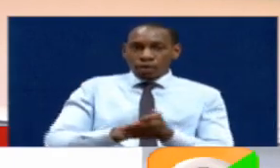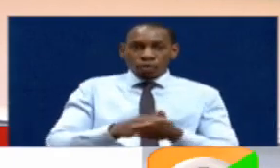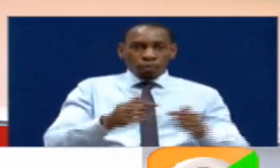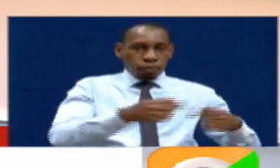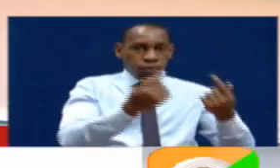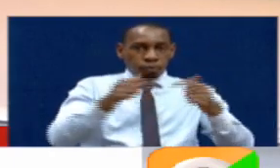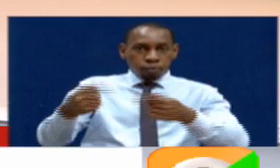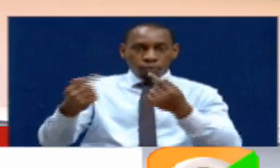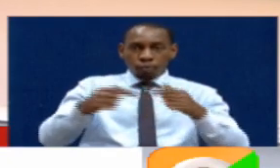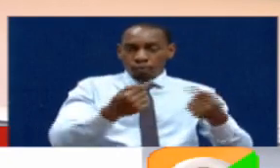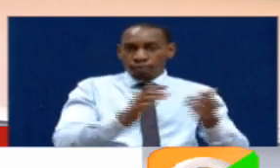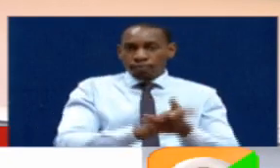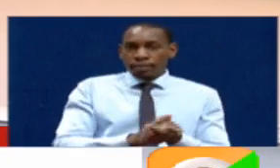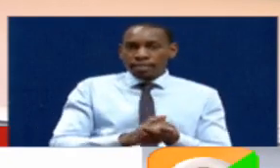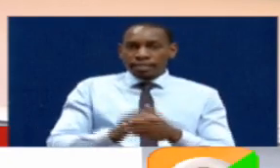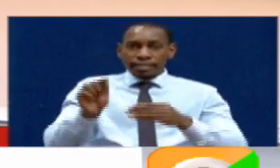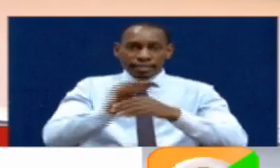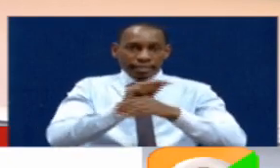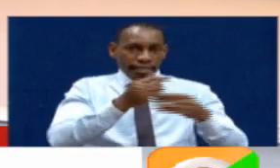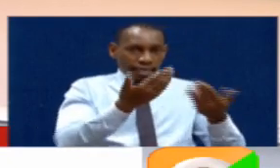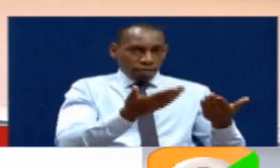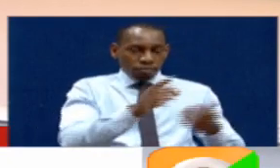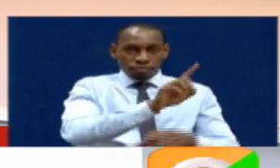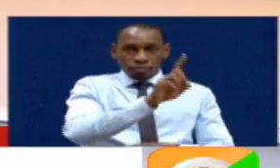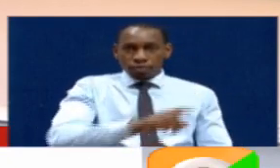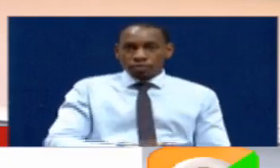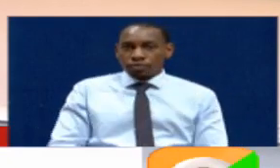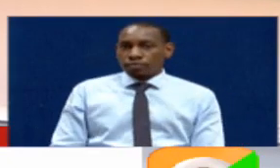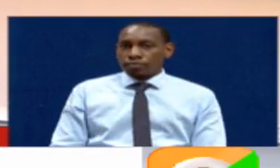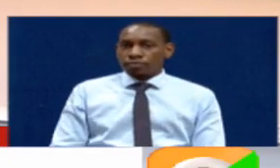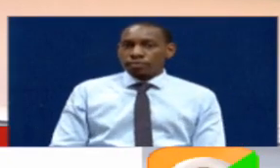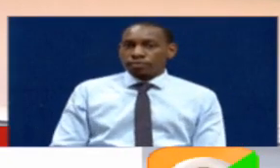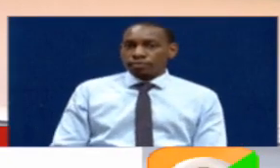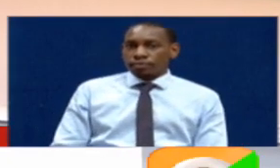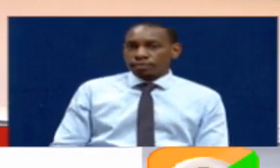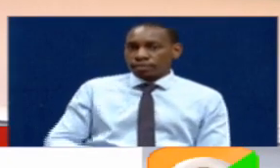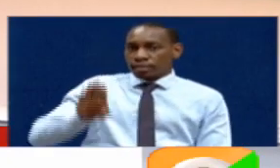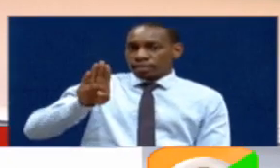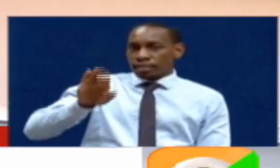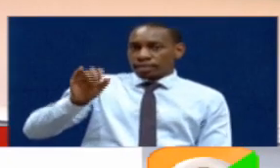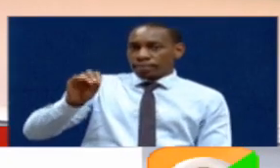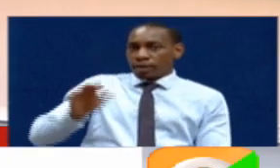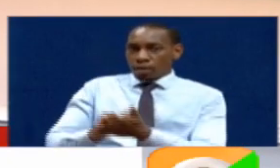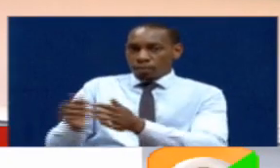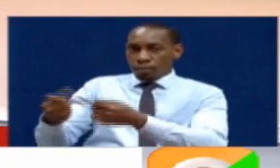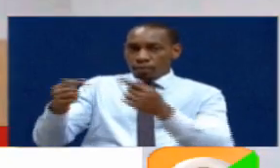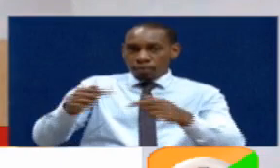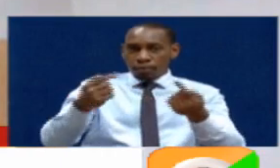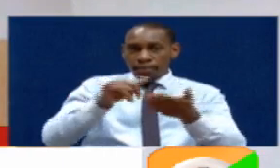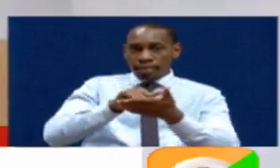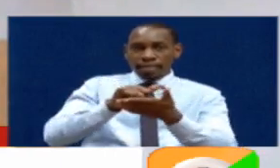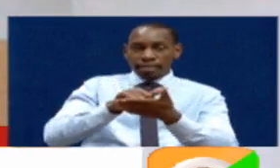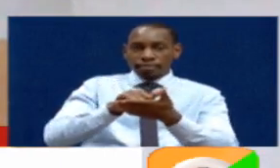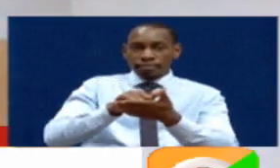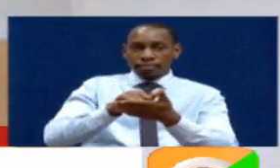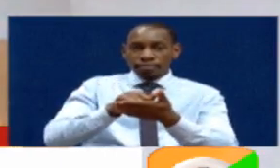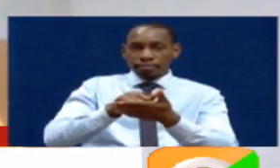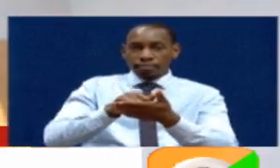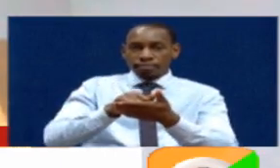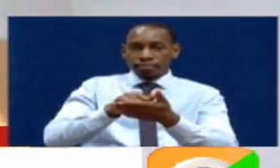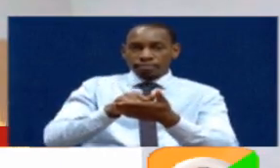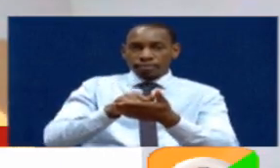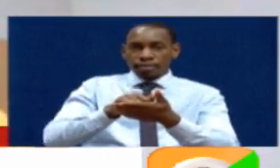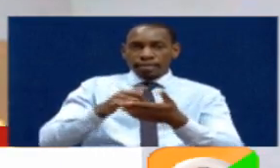you? How do they train you for that? So the biological warfare is the one you're suited